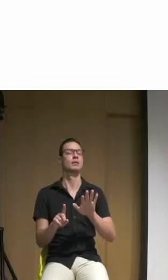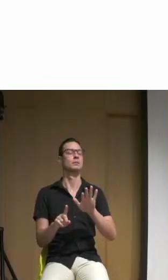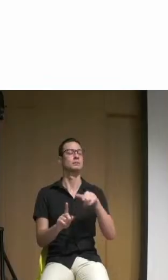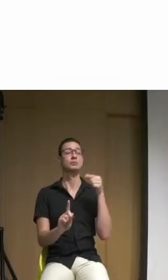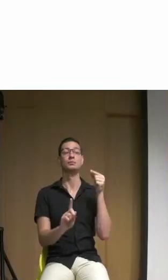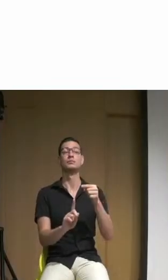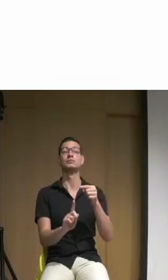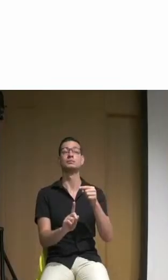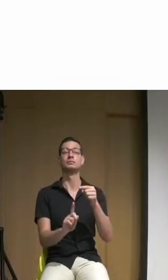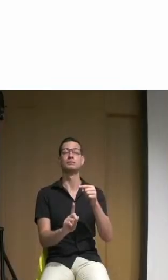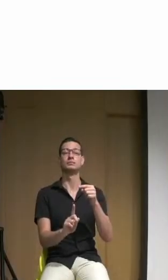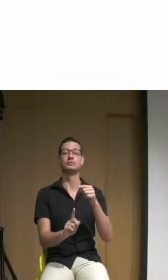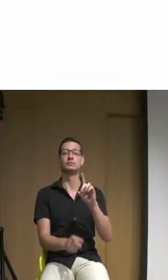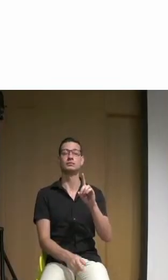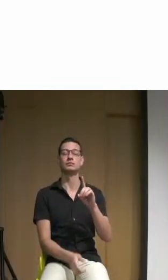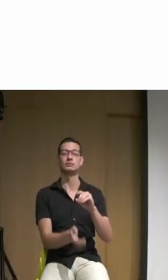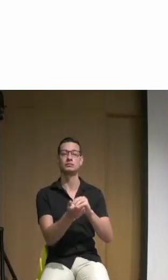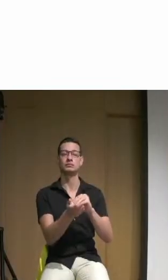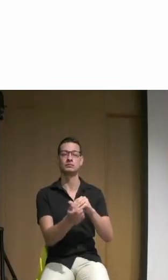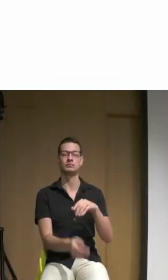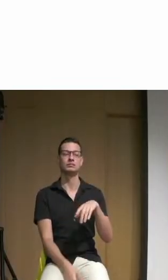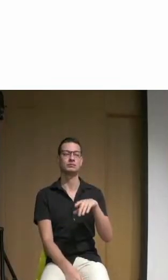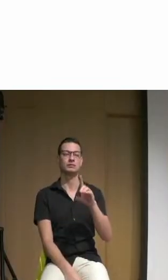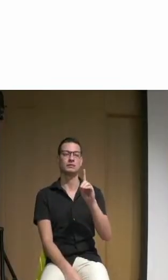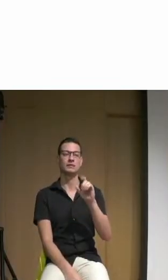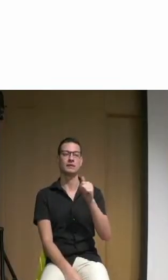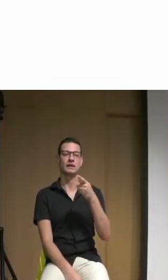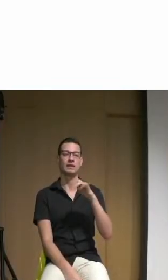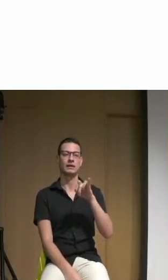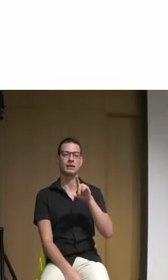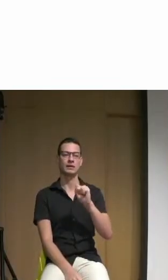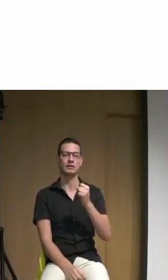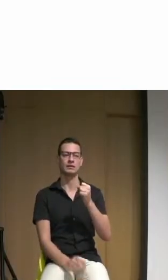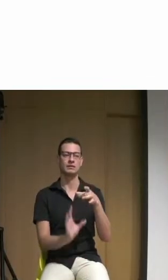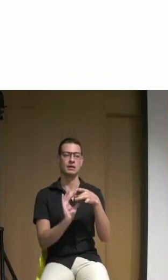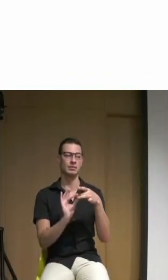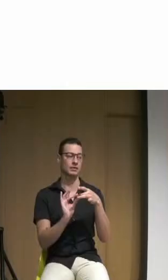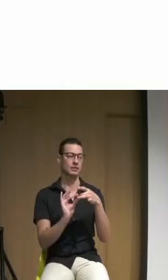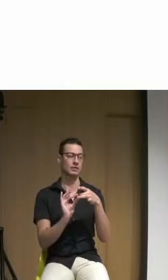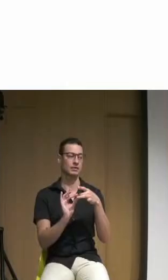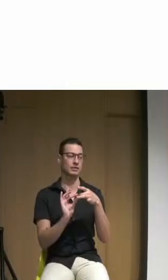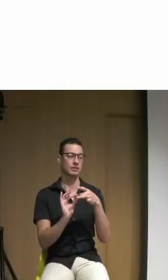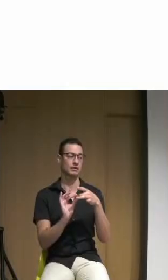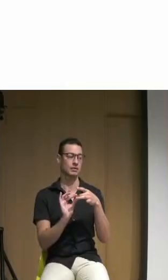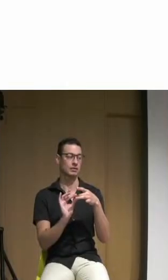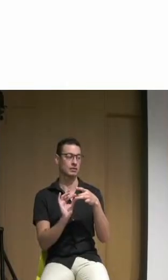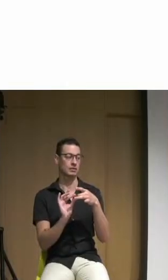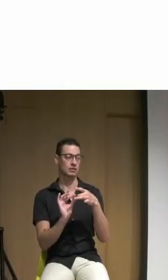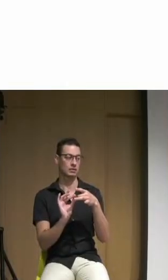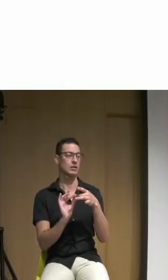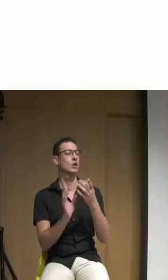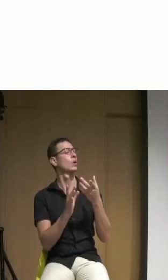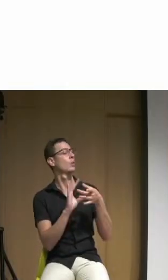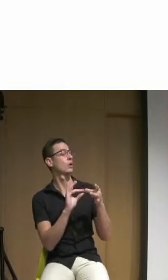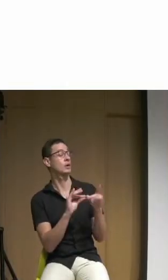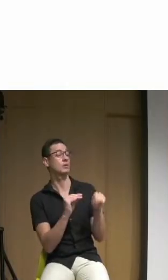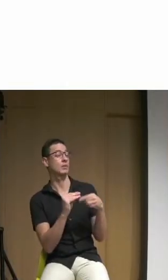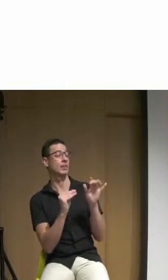that Dr. Ron Daniels said something We did talk about that. We talked more about other types